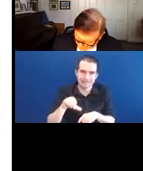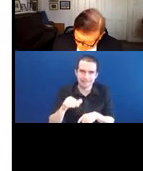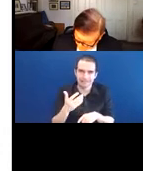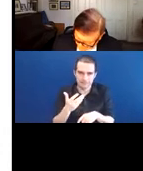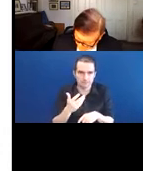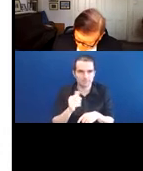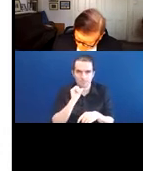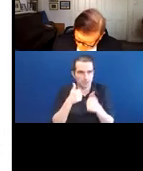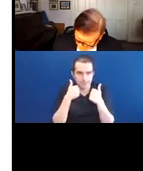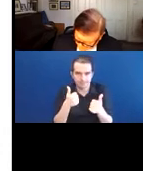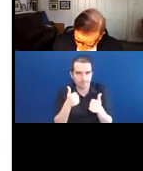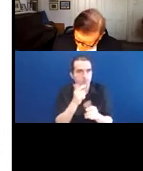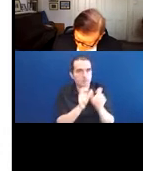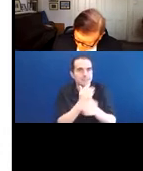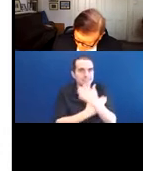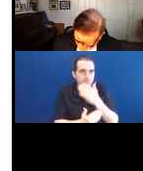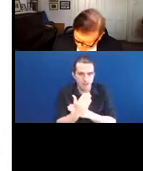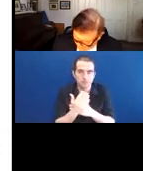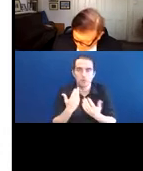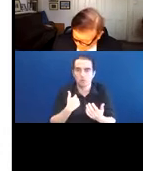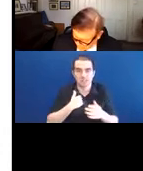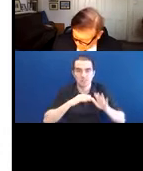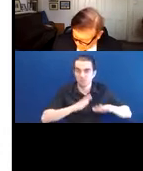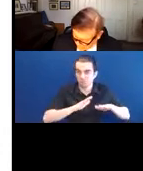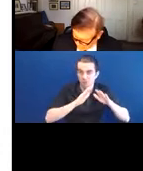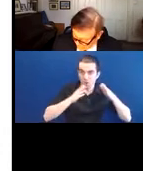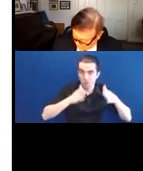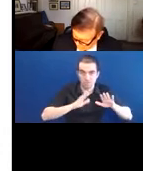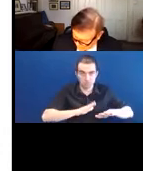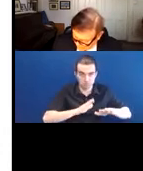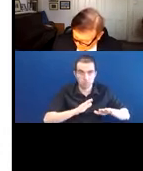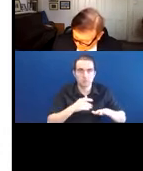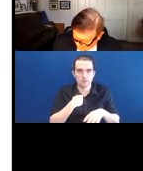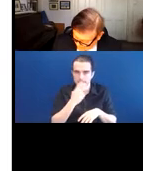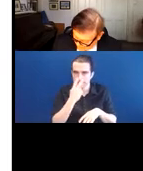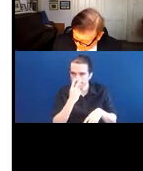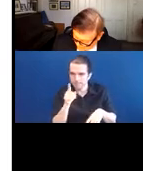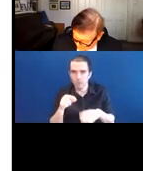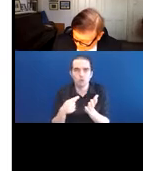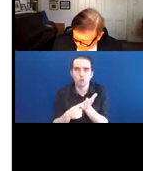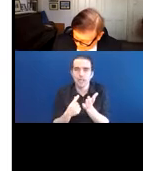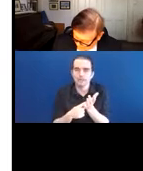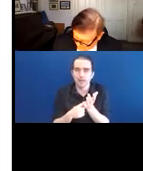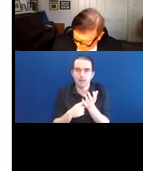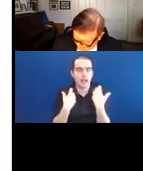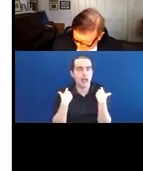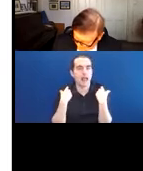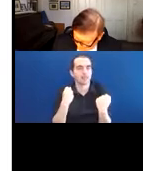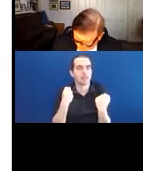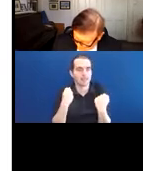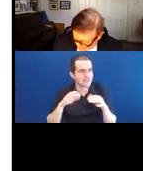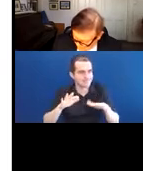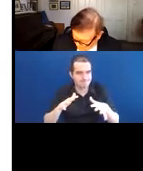of boda were not supposed to carry any passengers. In South Africa, only those that have access